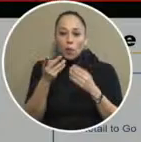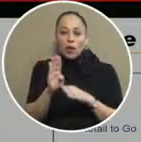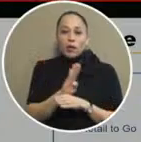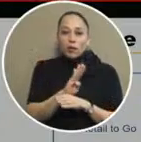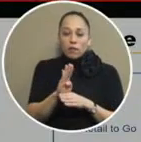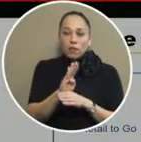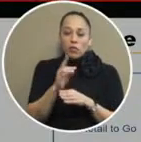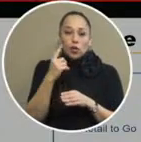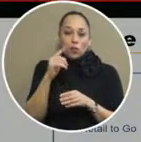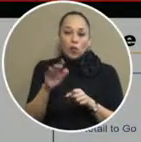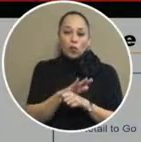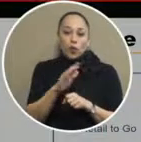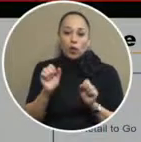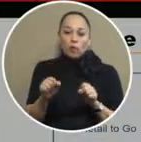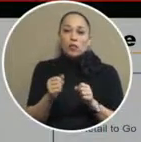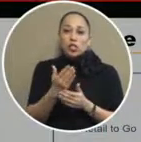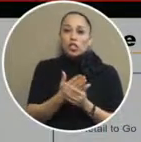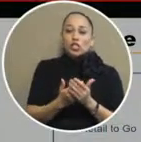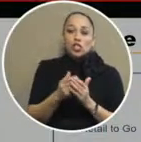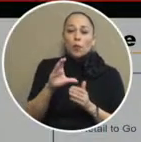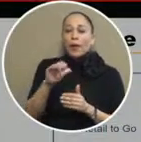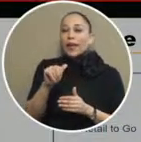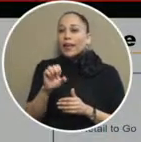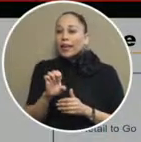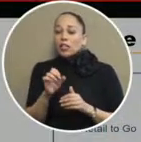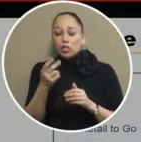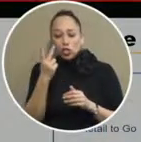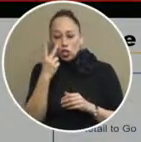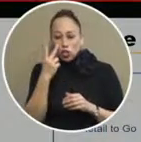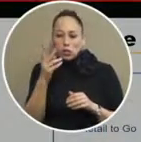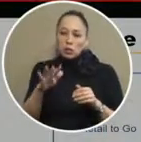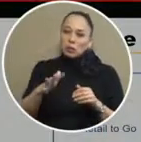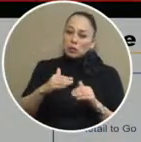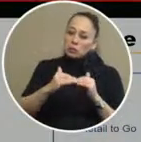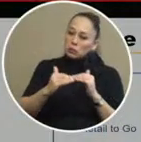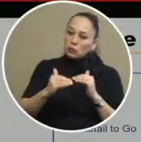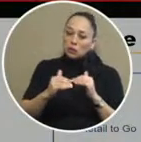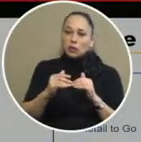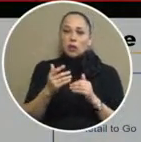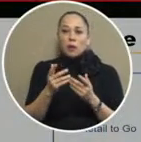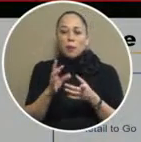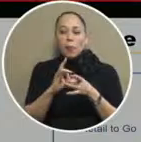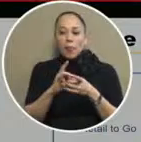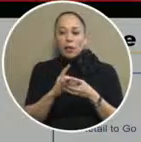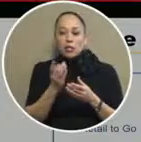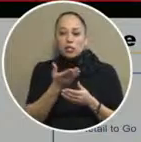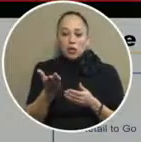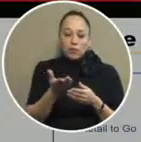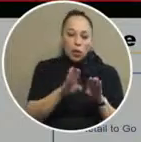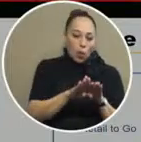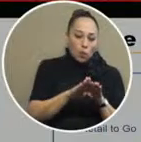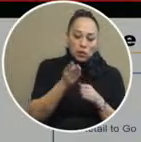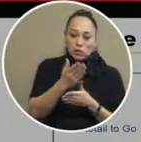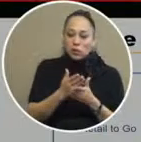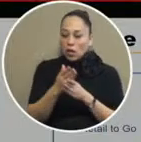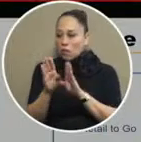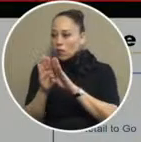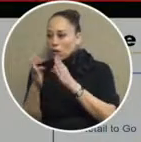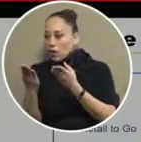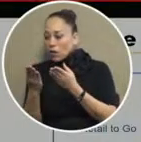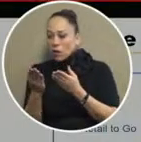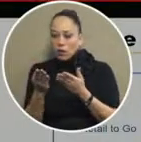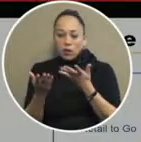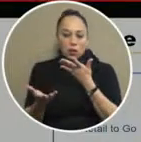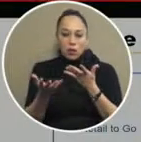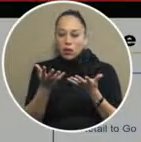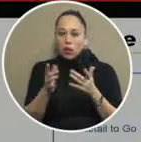with limited capacity. So in some cases, you'll see some inconsistency in regards to some being open, some being closed. The directive allows them